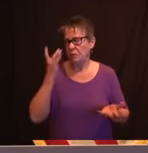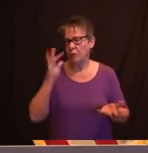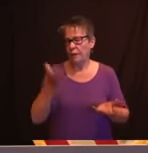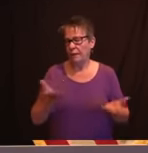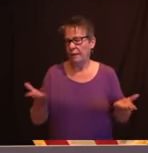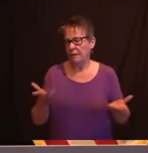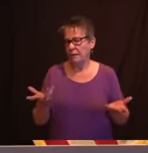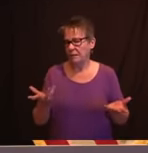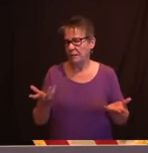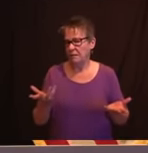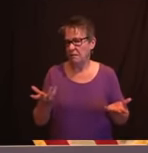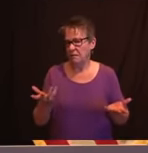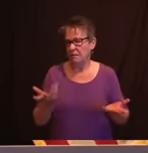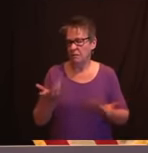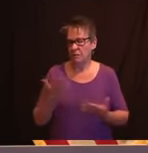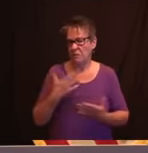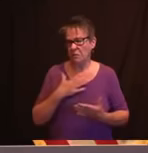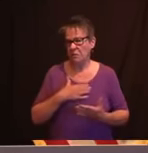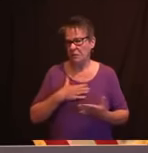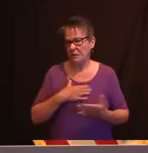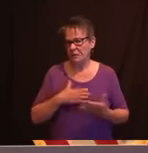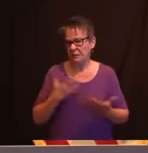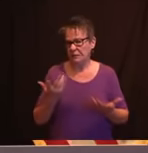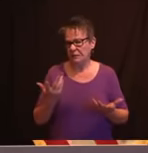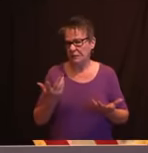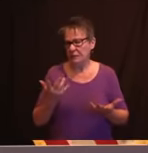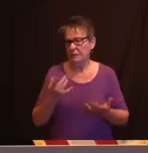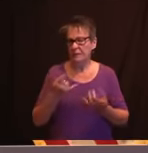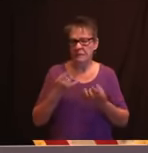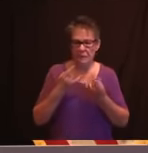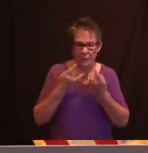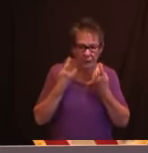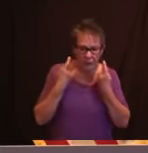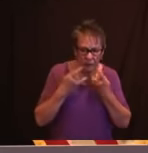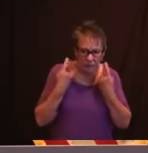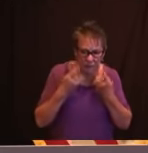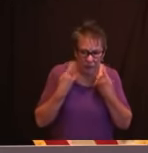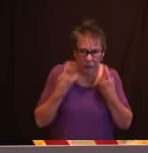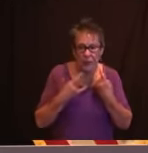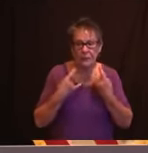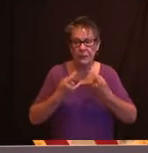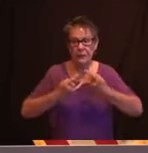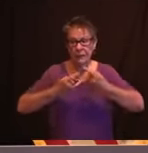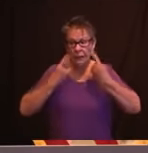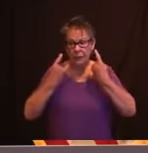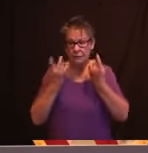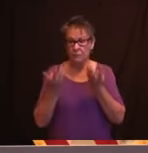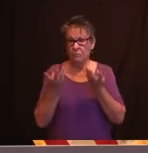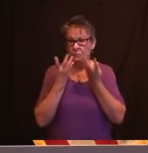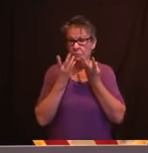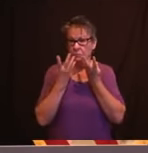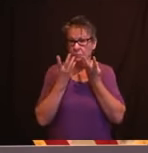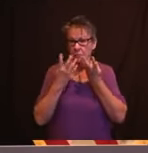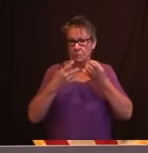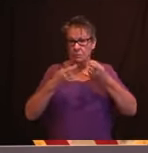past hour. Wear face coverings, stay away from folks. The process, by the way, I have a